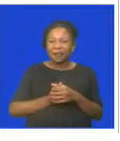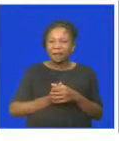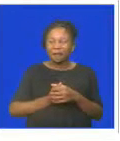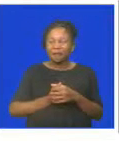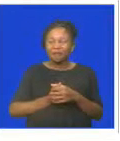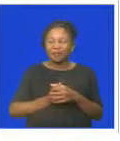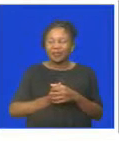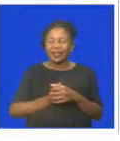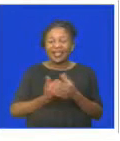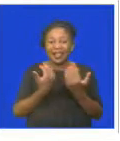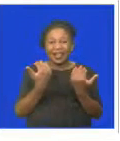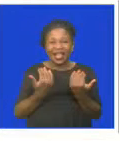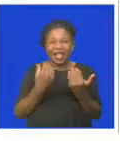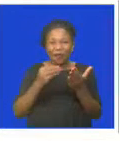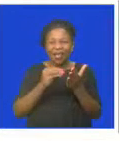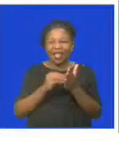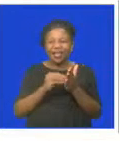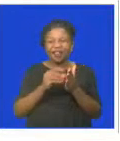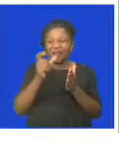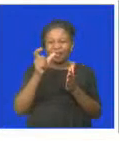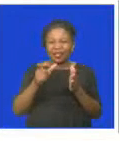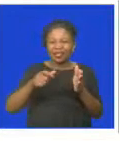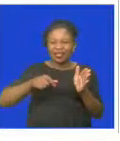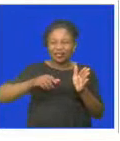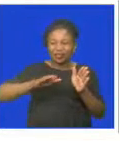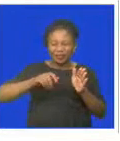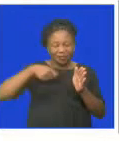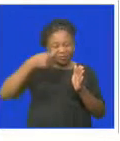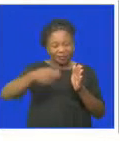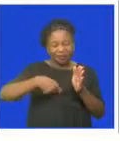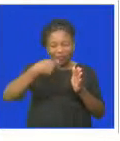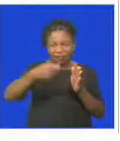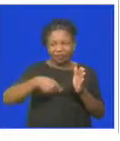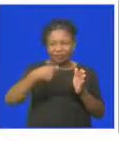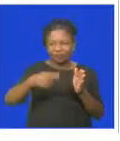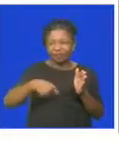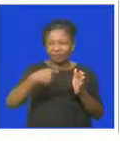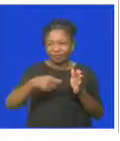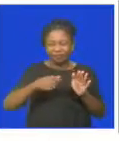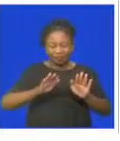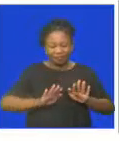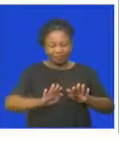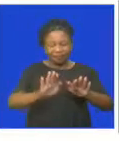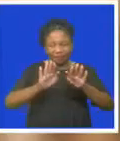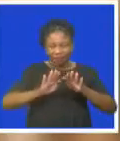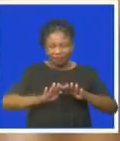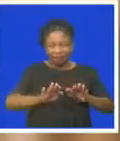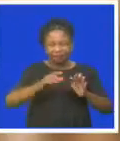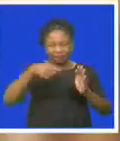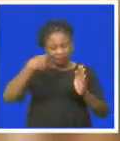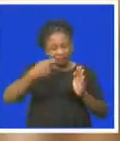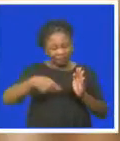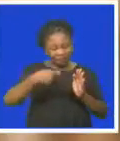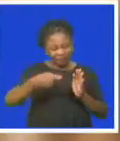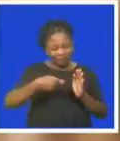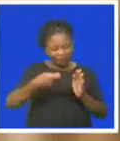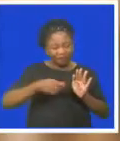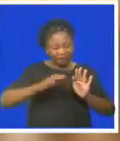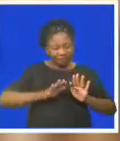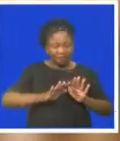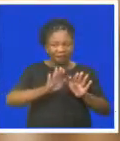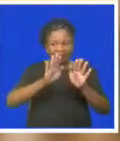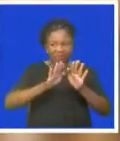A tailor. A tailor. How is a tailor important to